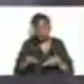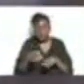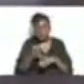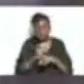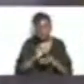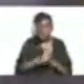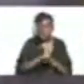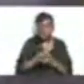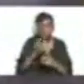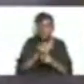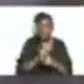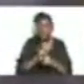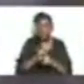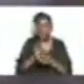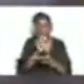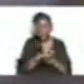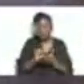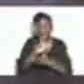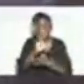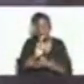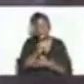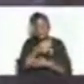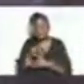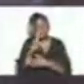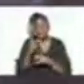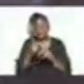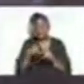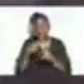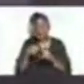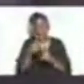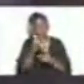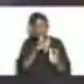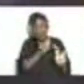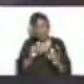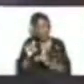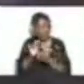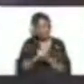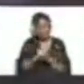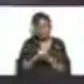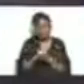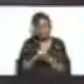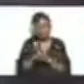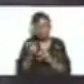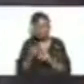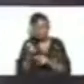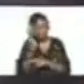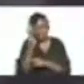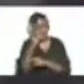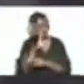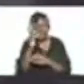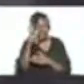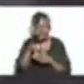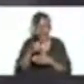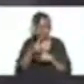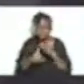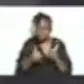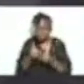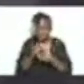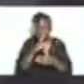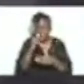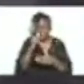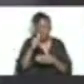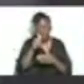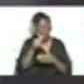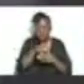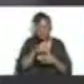7, up until they leave to understand that being a part of the process, being a part of your communities, and being a part of